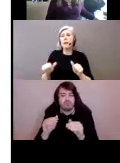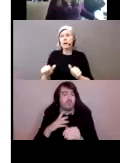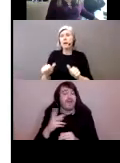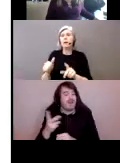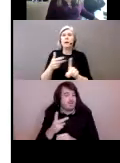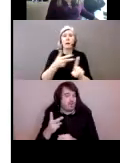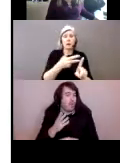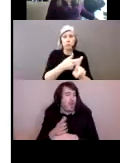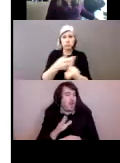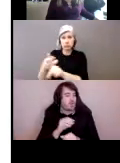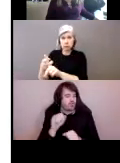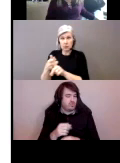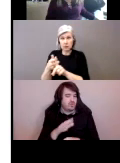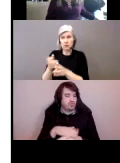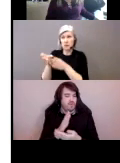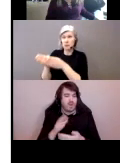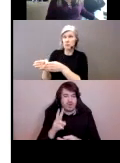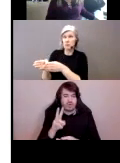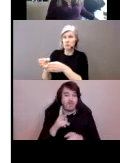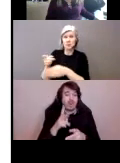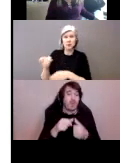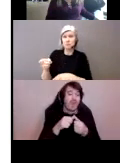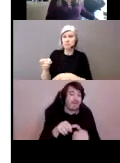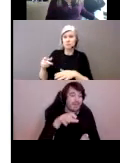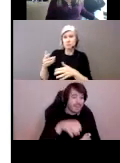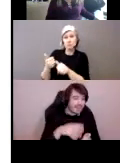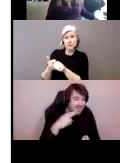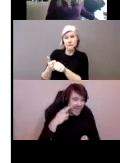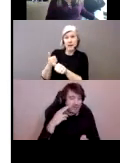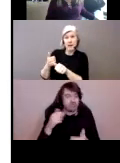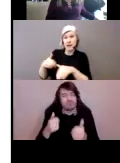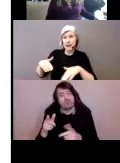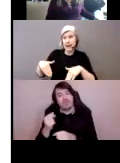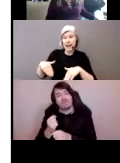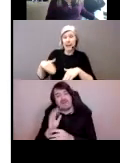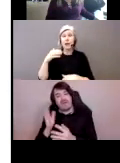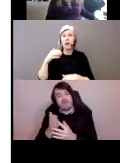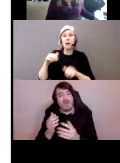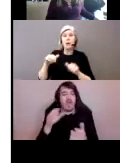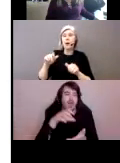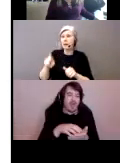We have to see if they're going to be eligible to be vaccinated at the same time.